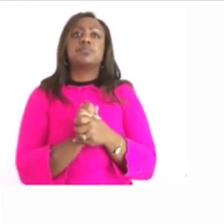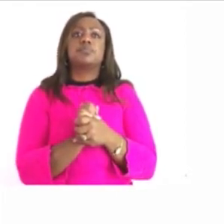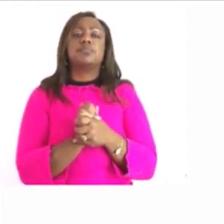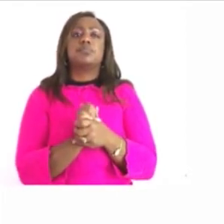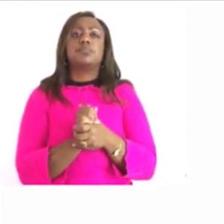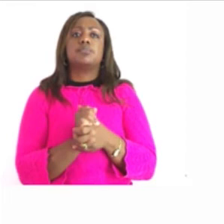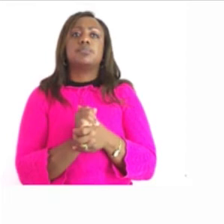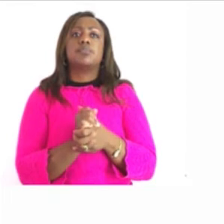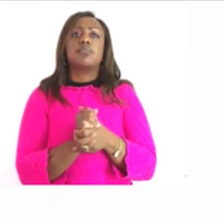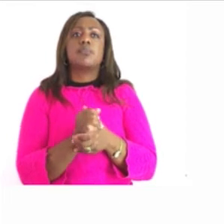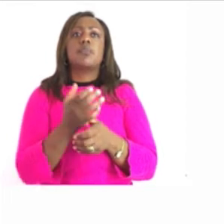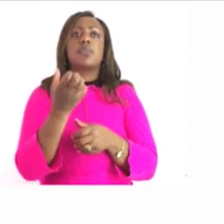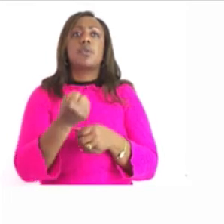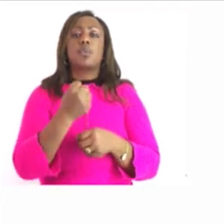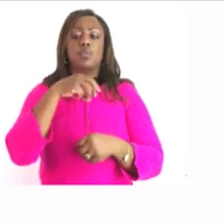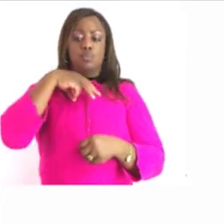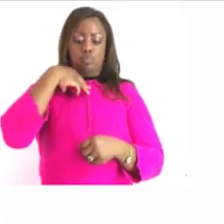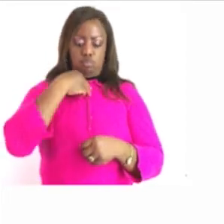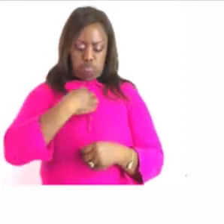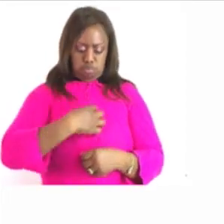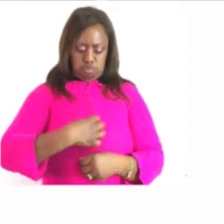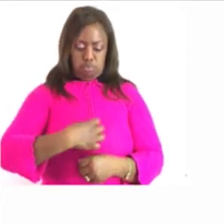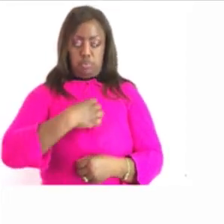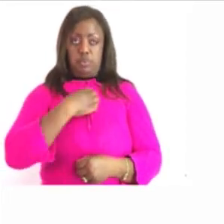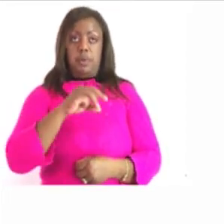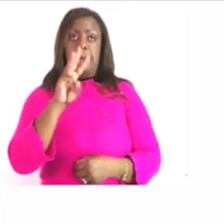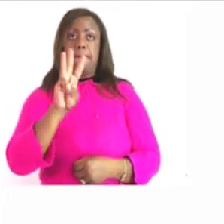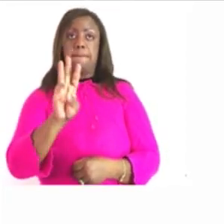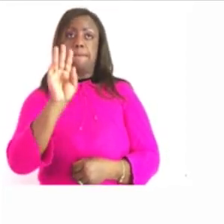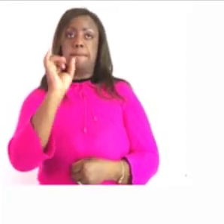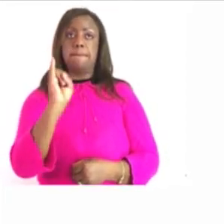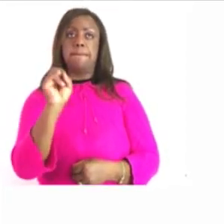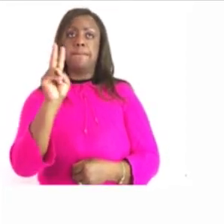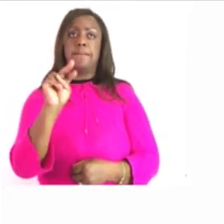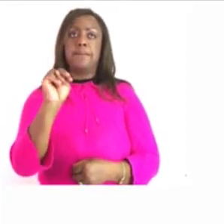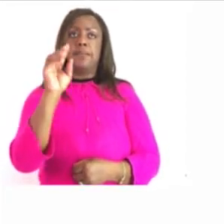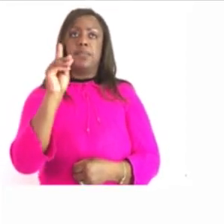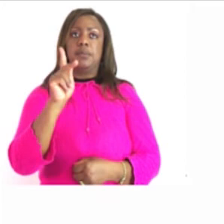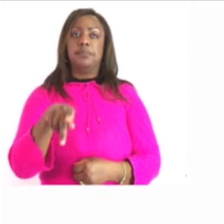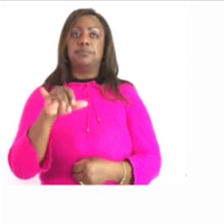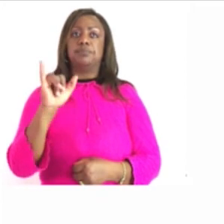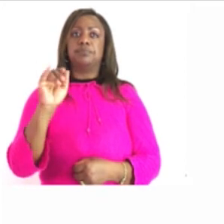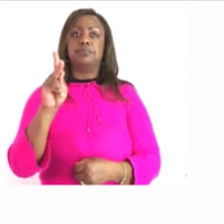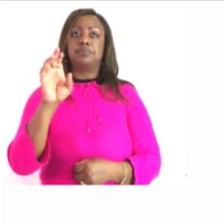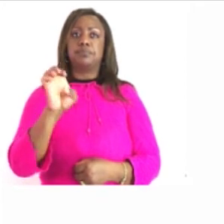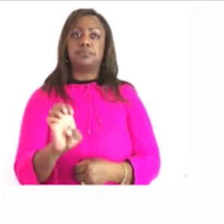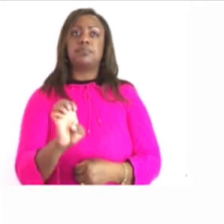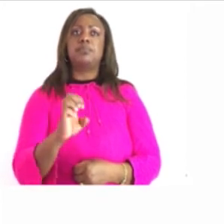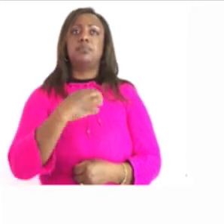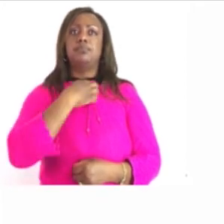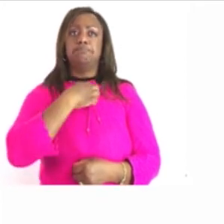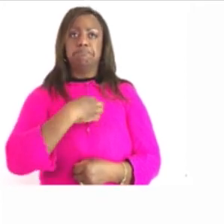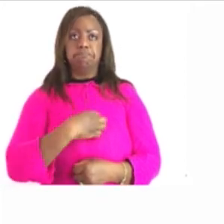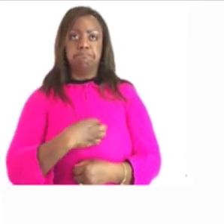it. We have the windpipe. As it says, we have the word wind, okay, and we have the word pipe. These